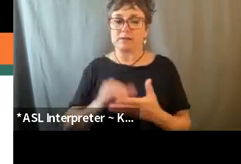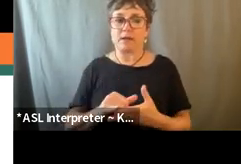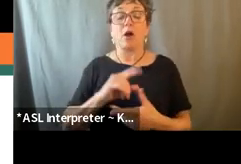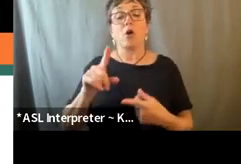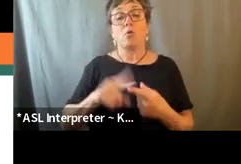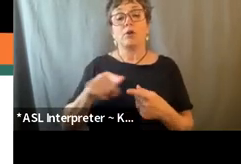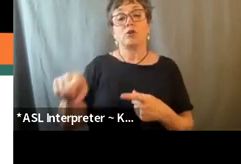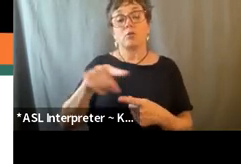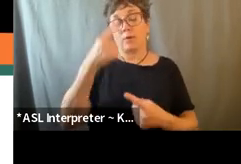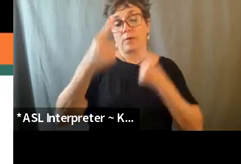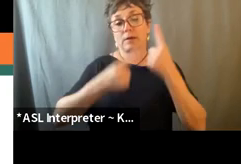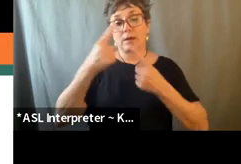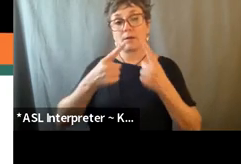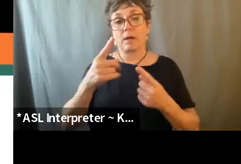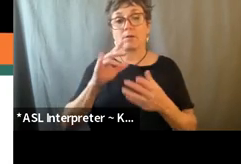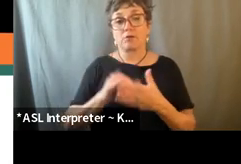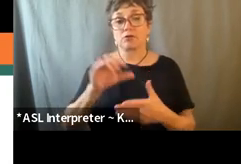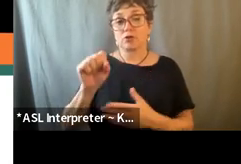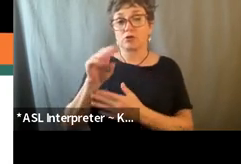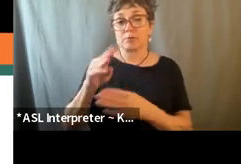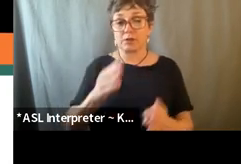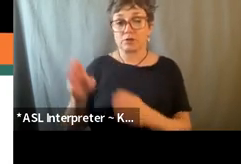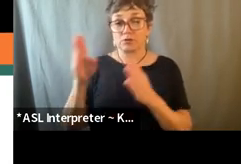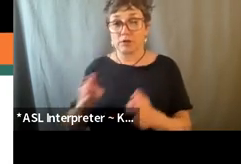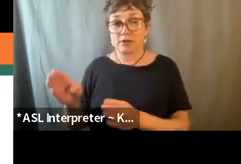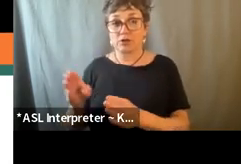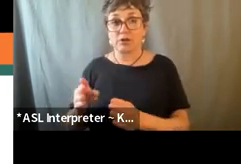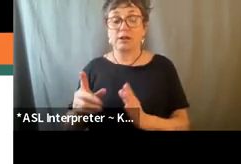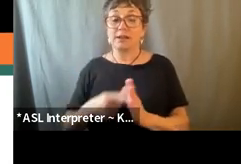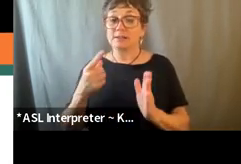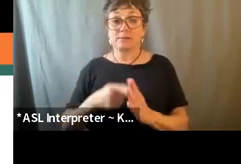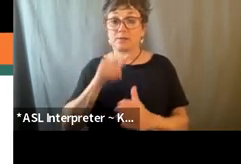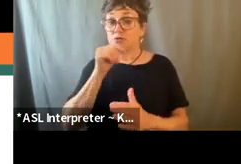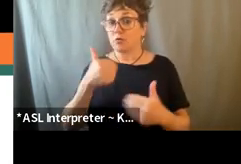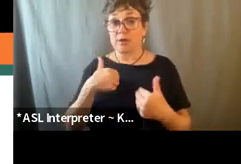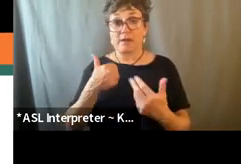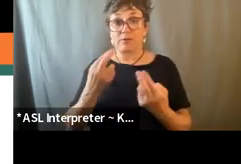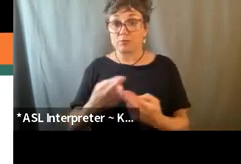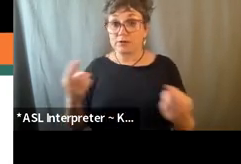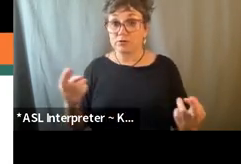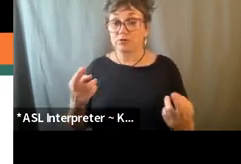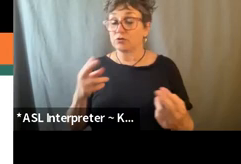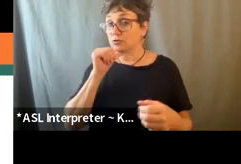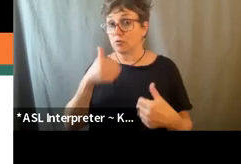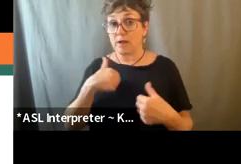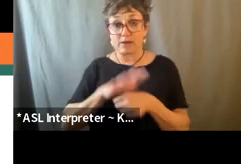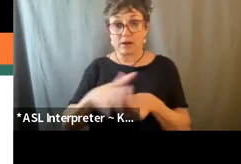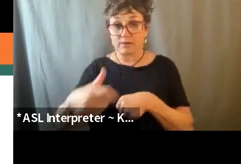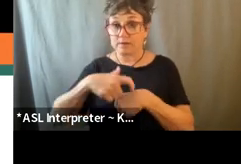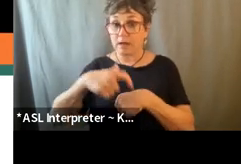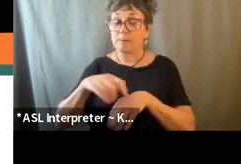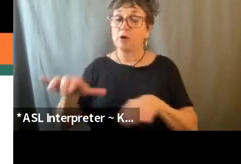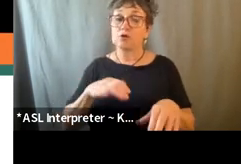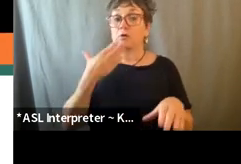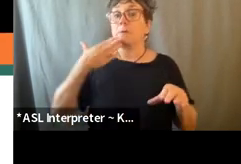strategy, there might not be a time where you have the resources or the time to do things the best that you possibly